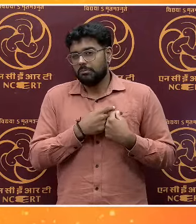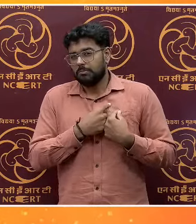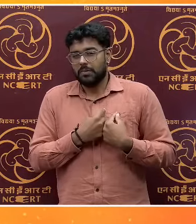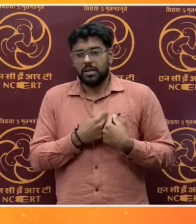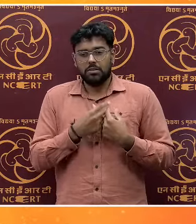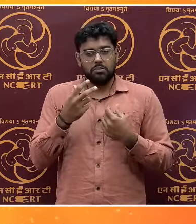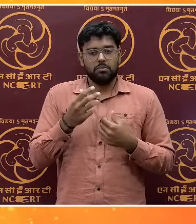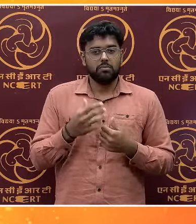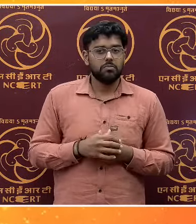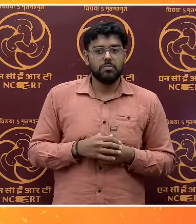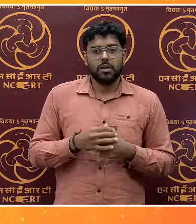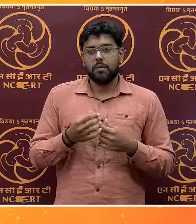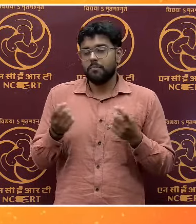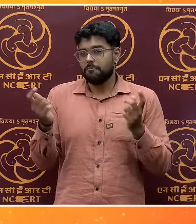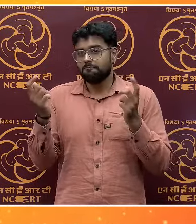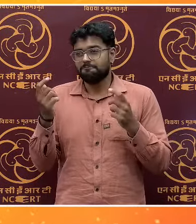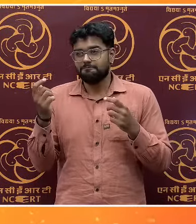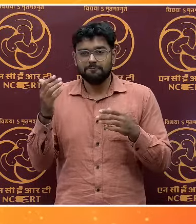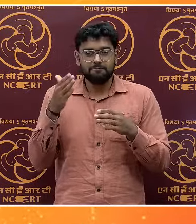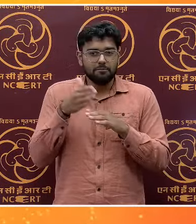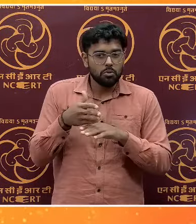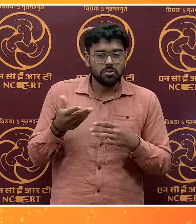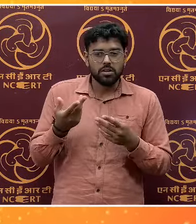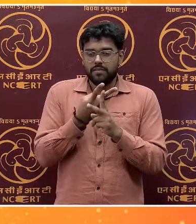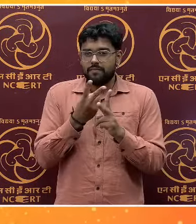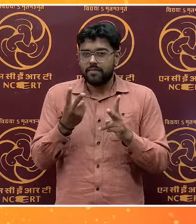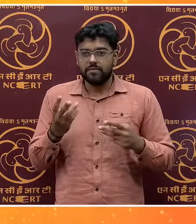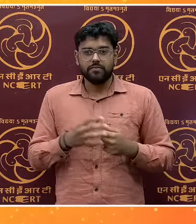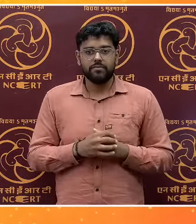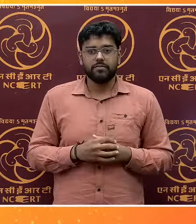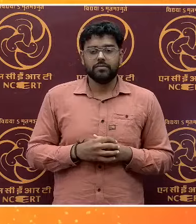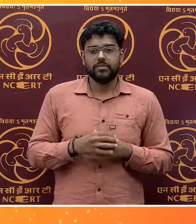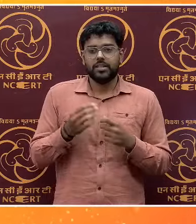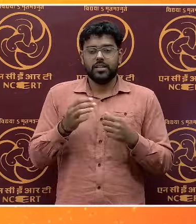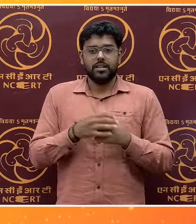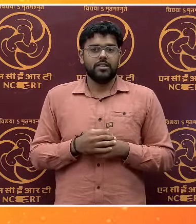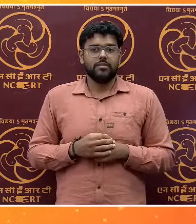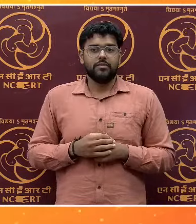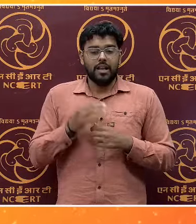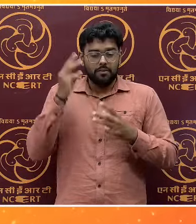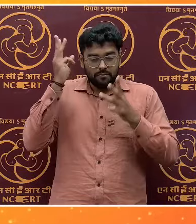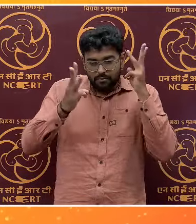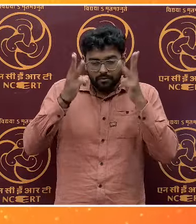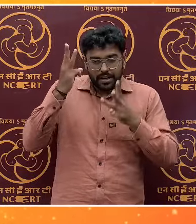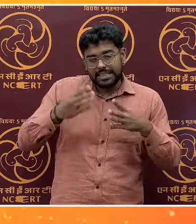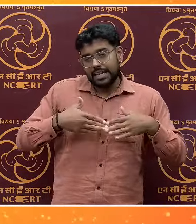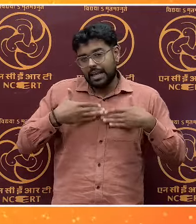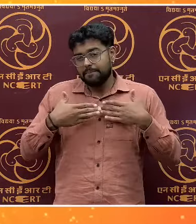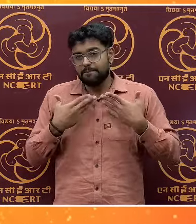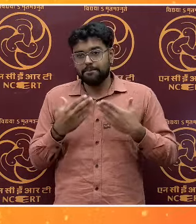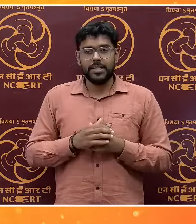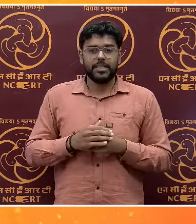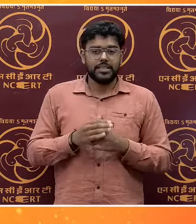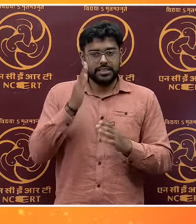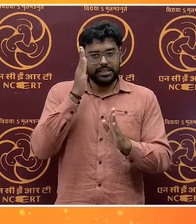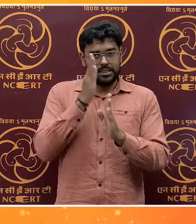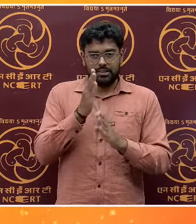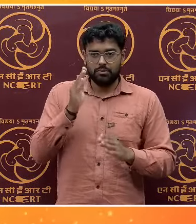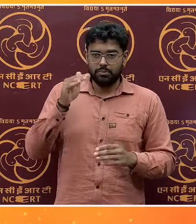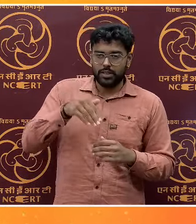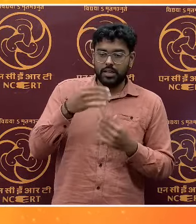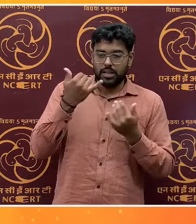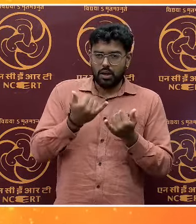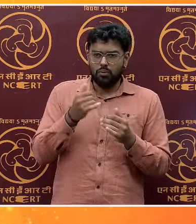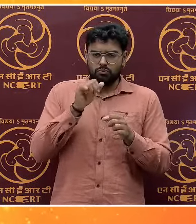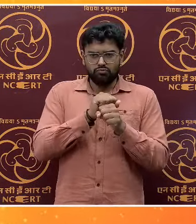brutal, anxious, Joyful. Maybe. bent, and straight. Yeah. Yeah. Okay. Now let's do a role